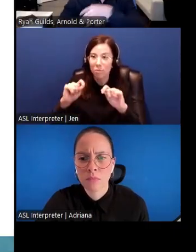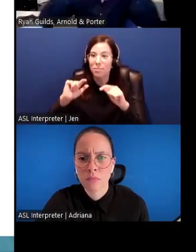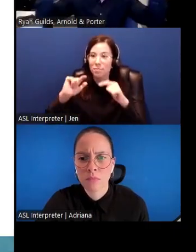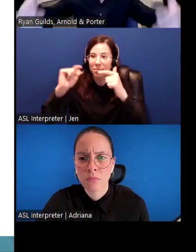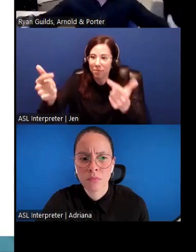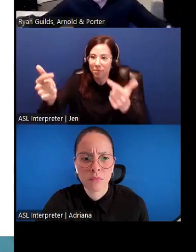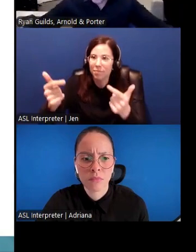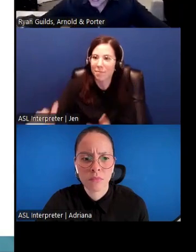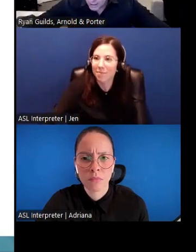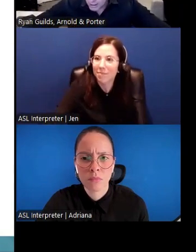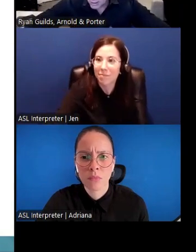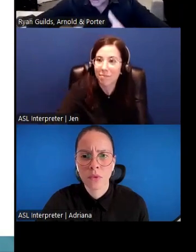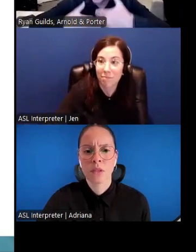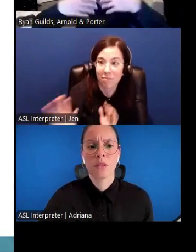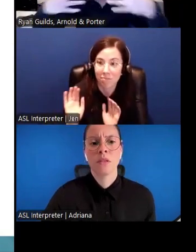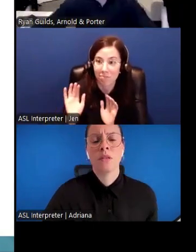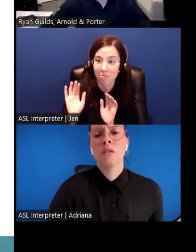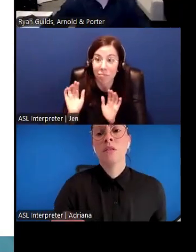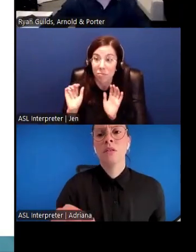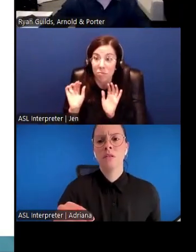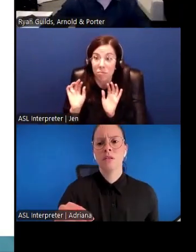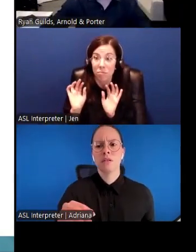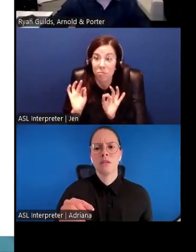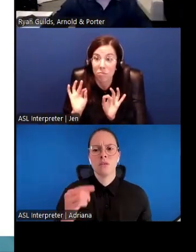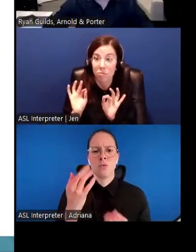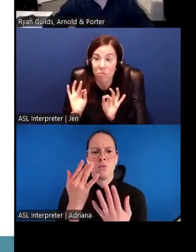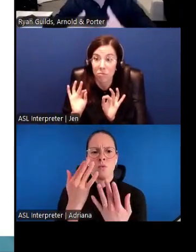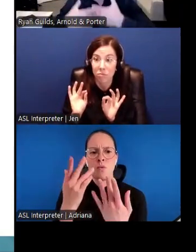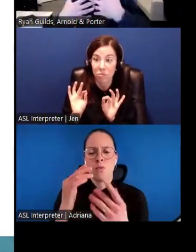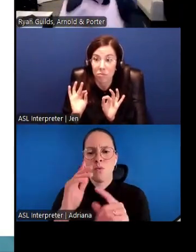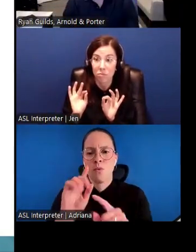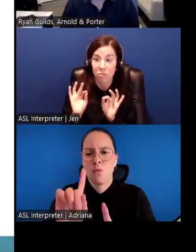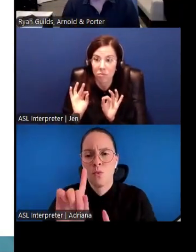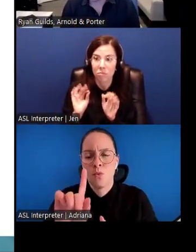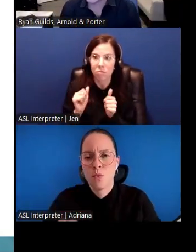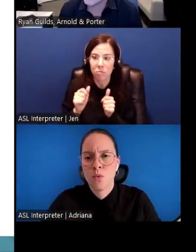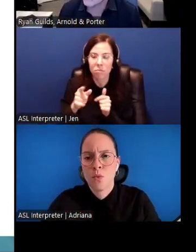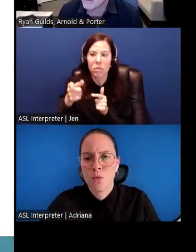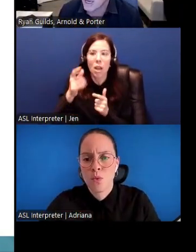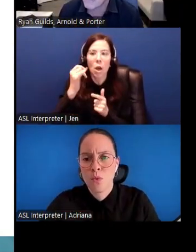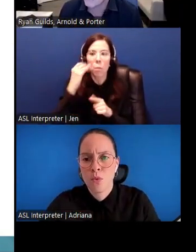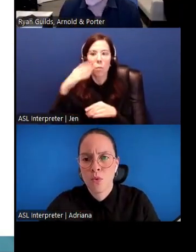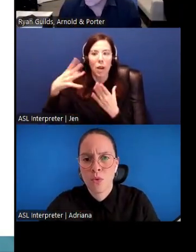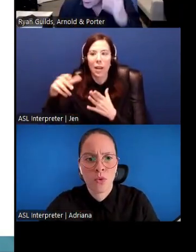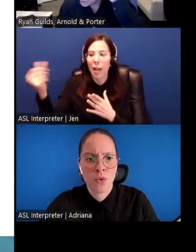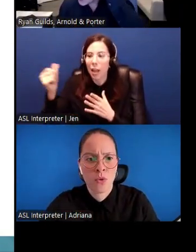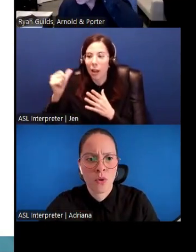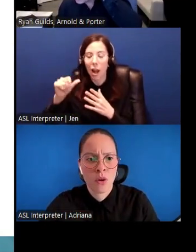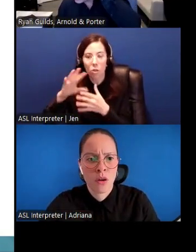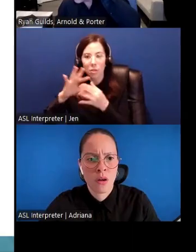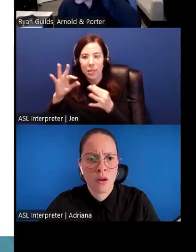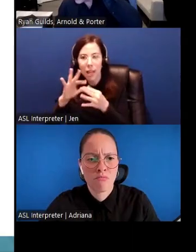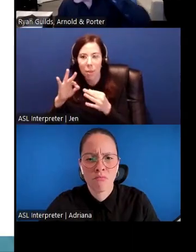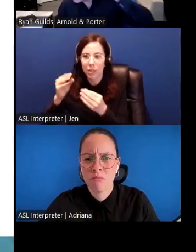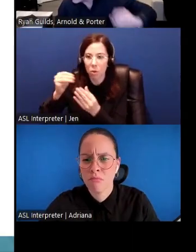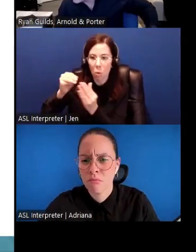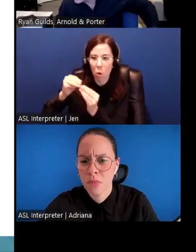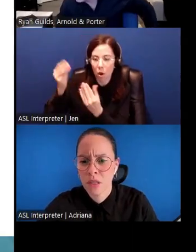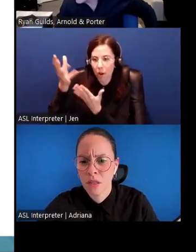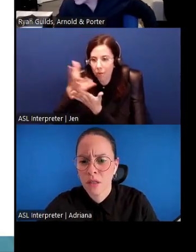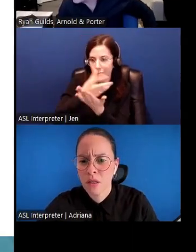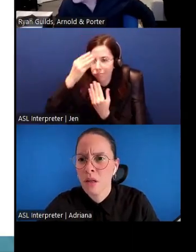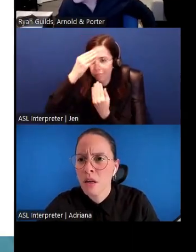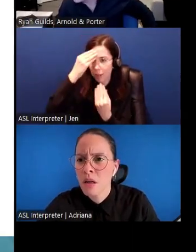is essentially providing the recording of the victim's statement, any other information that the government wants to provide. It